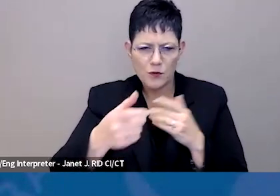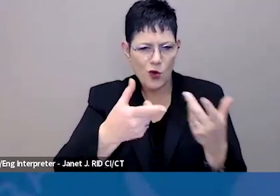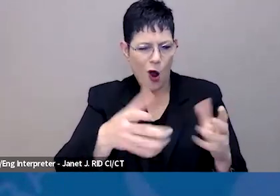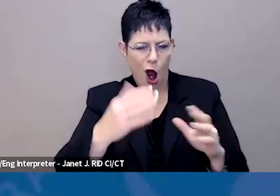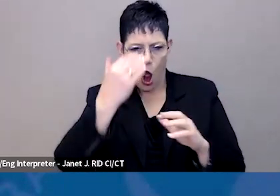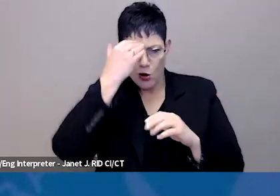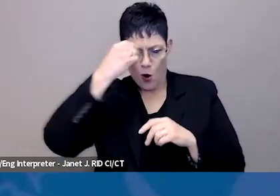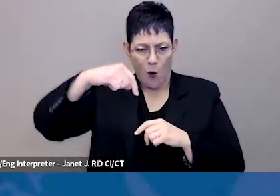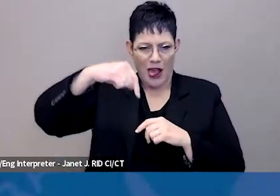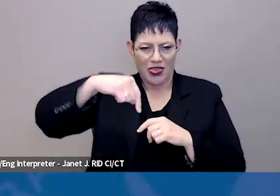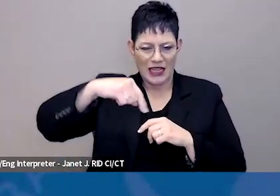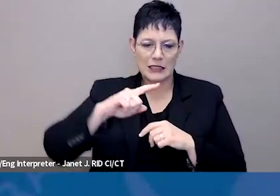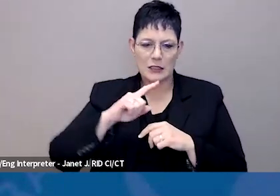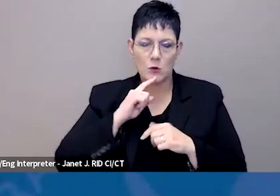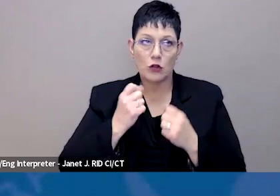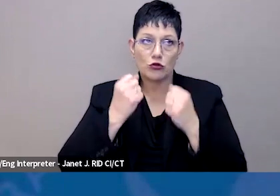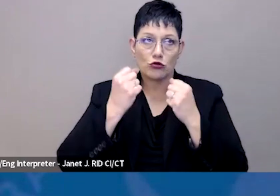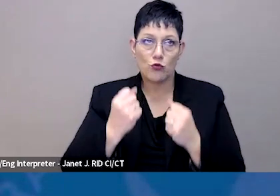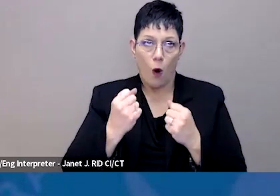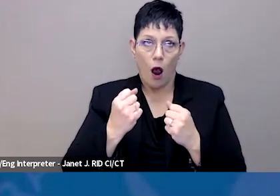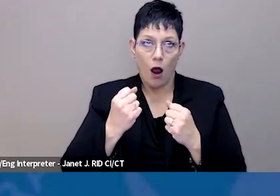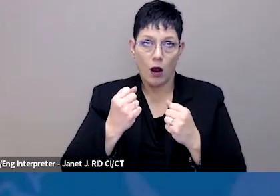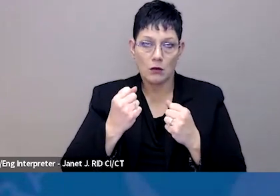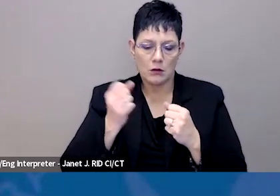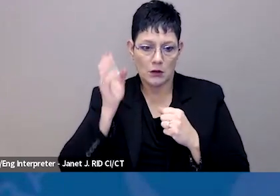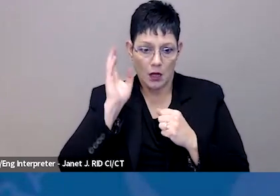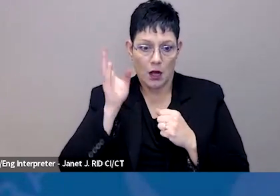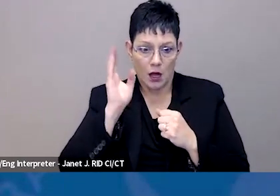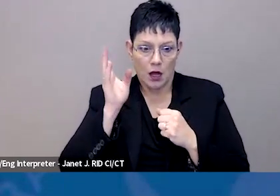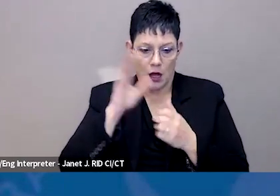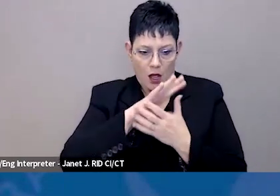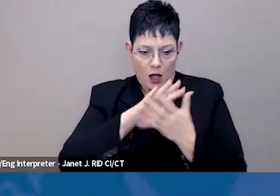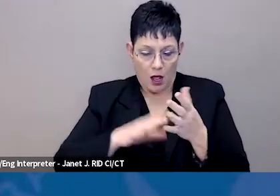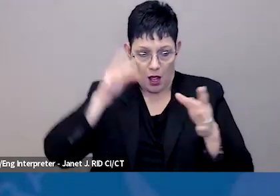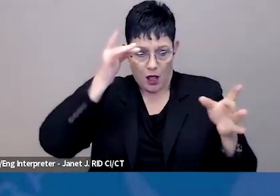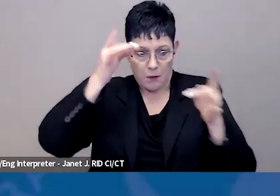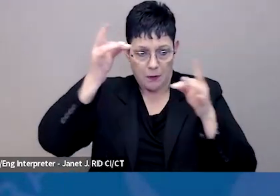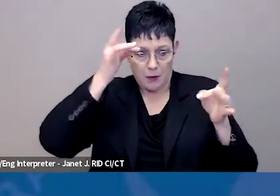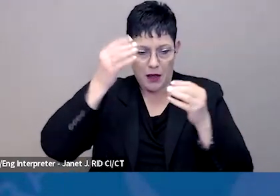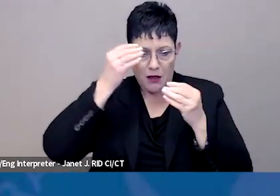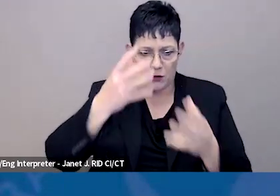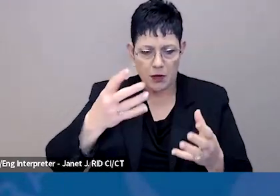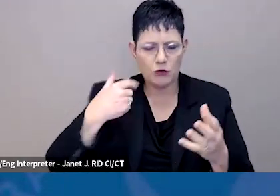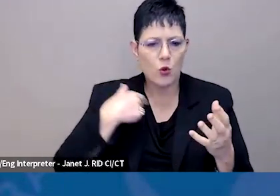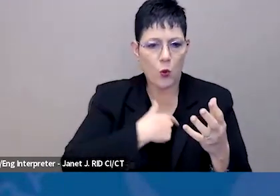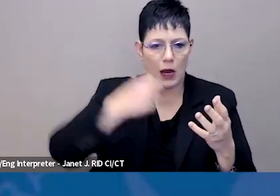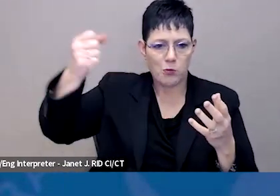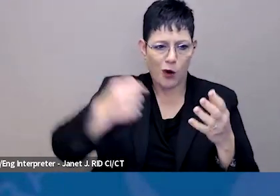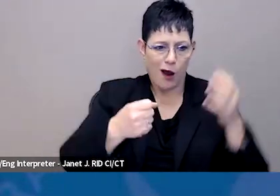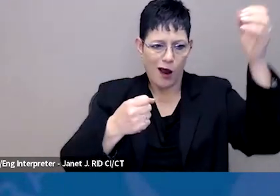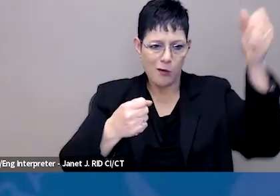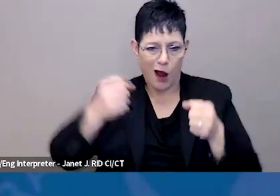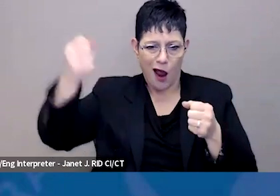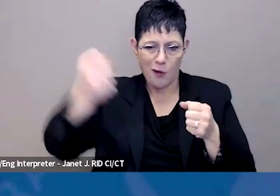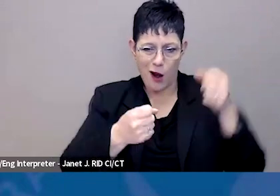very much an information in kind of a meeting, meaning that we had external stakeholders